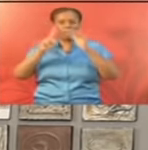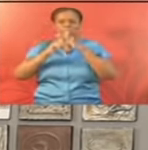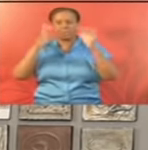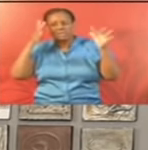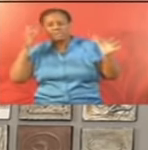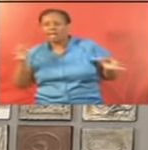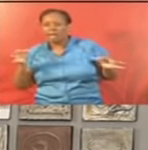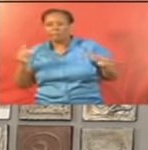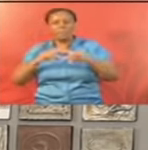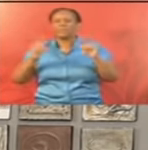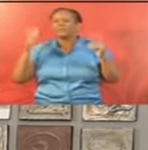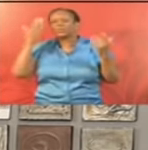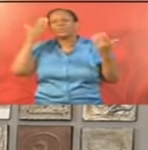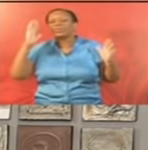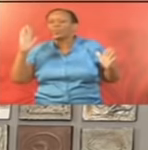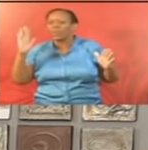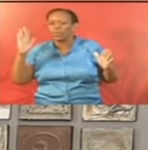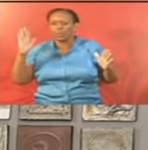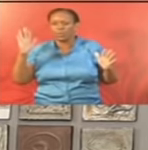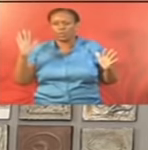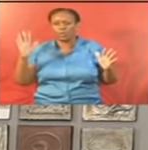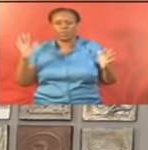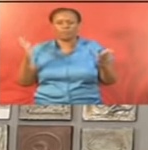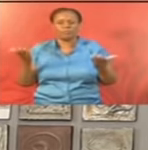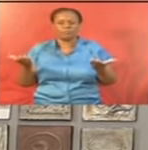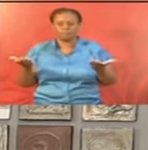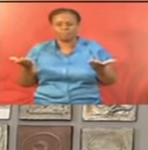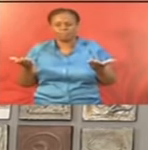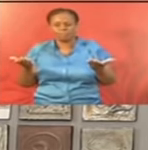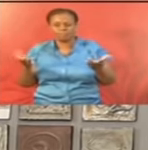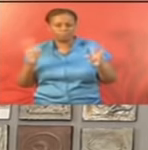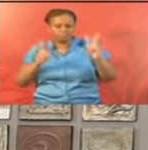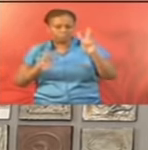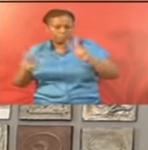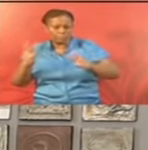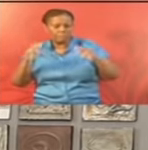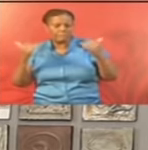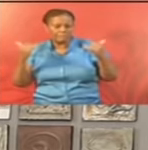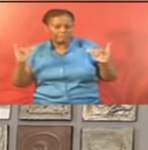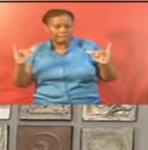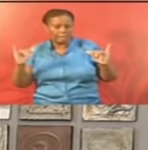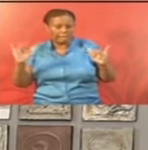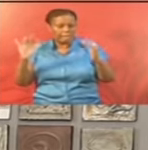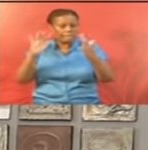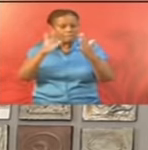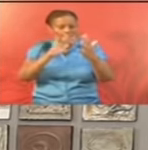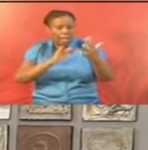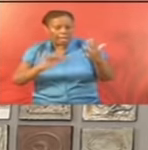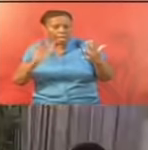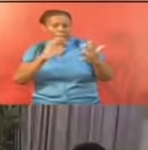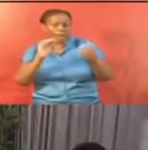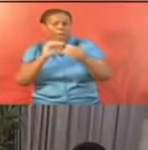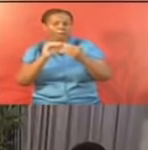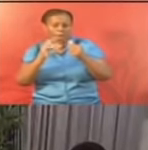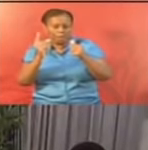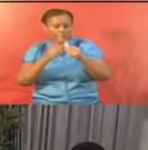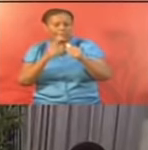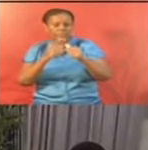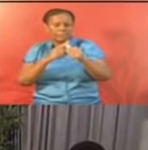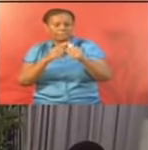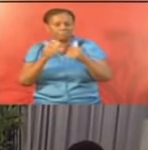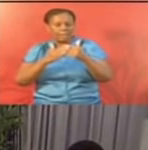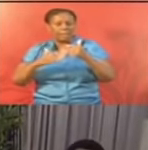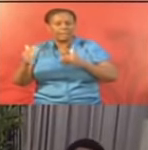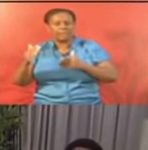as well as the science behind the immunological response before making a decision along those lines. Candace? Thank you very much.